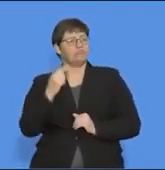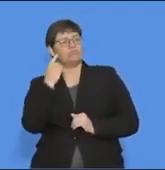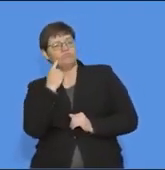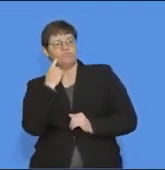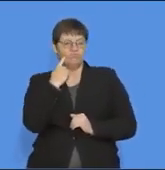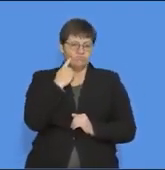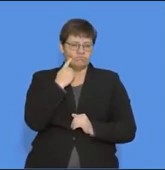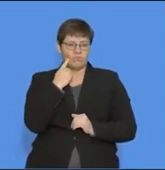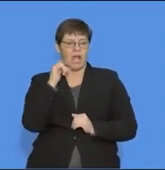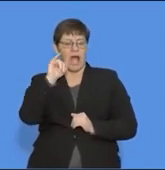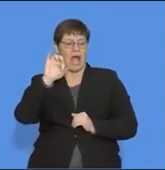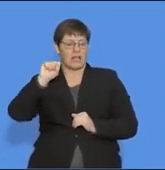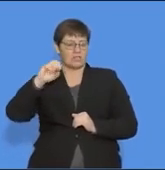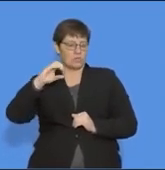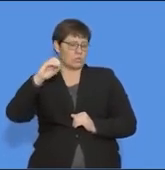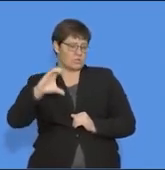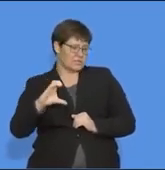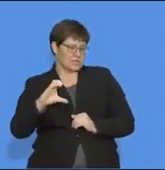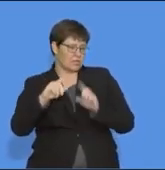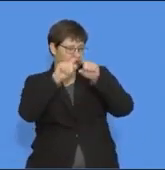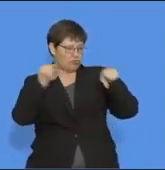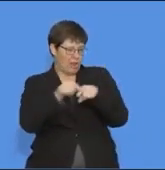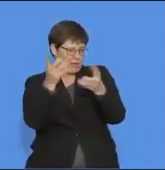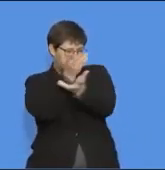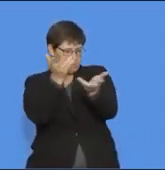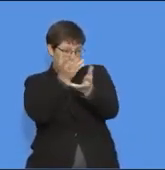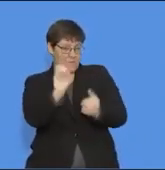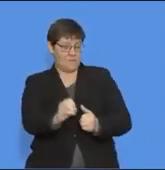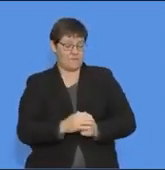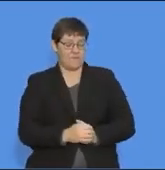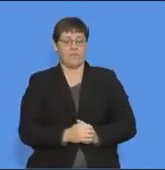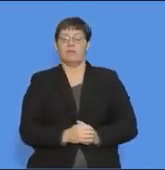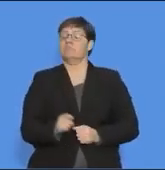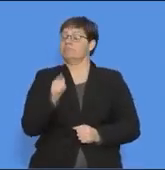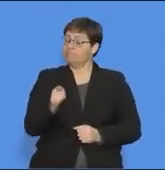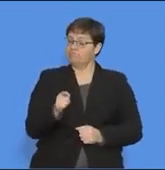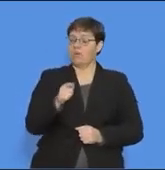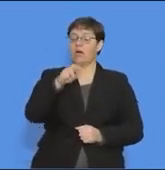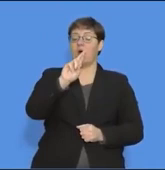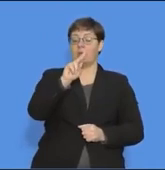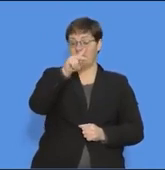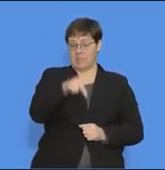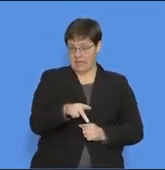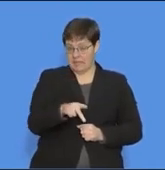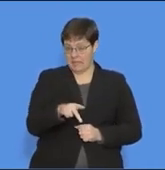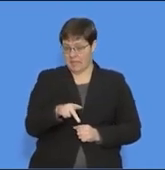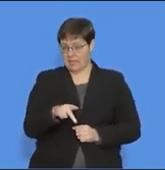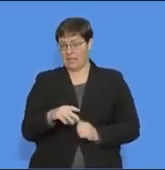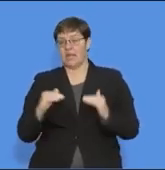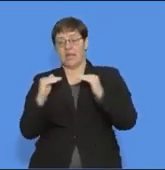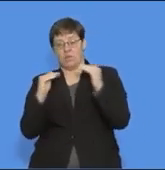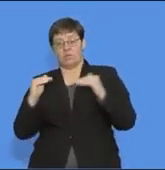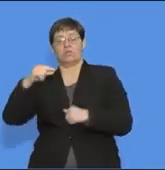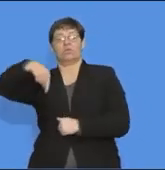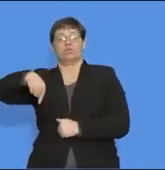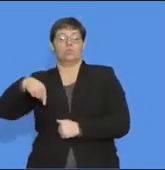about an isosceles triangle somewhere. Now what we know also is that RP is equals to